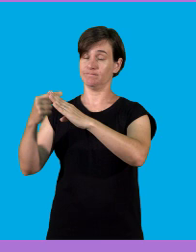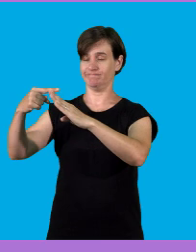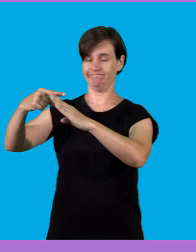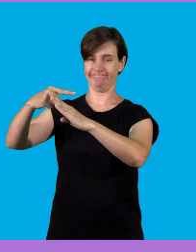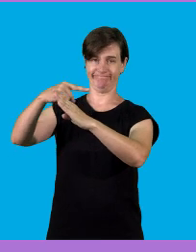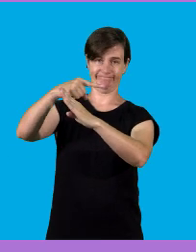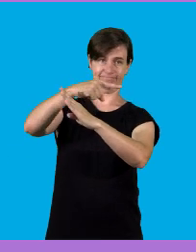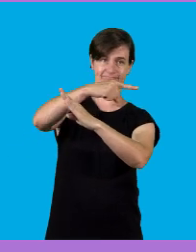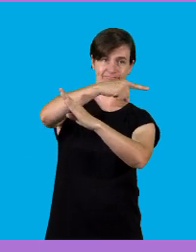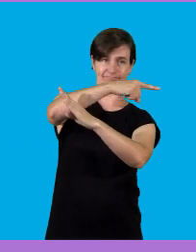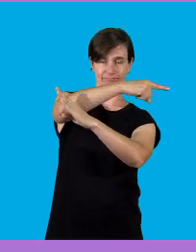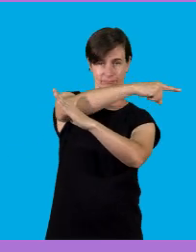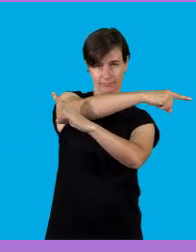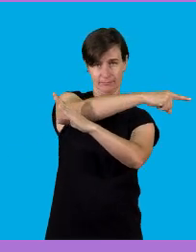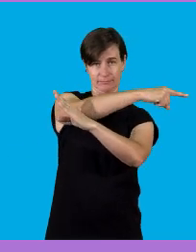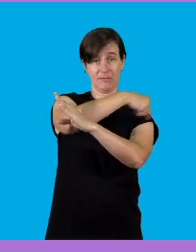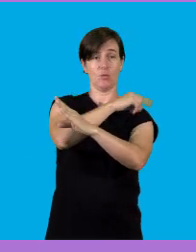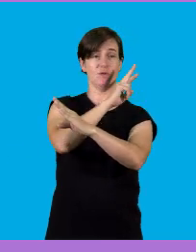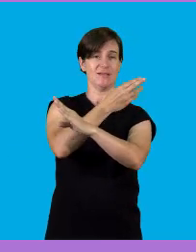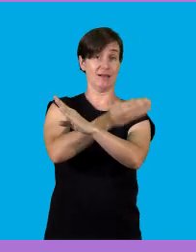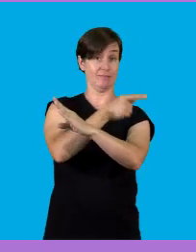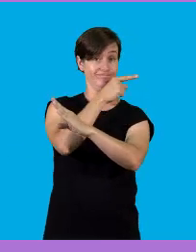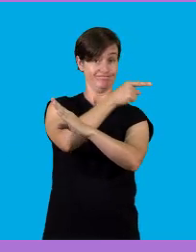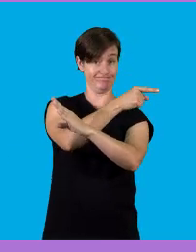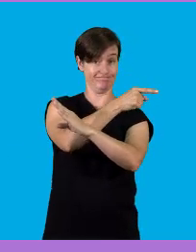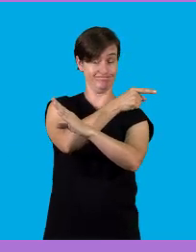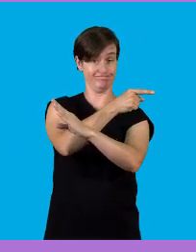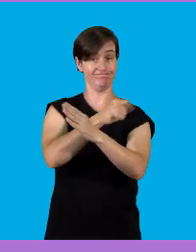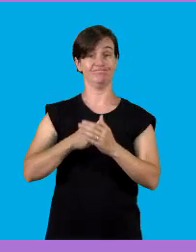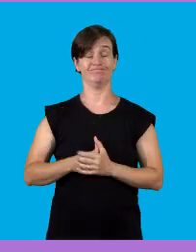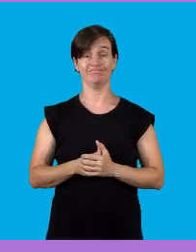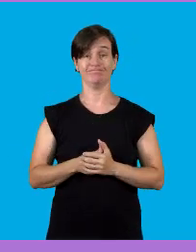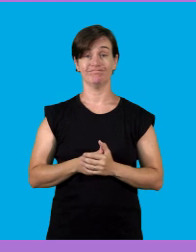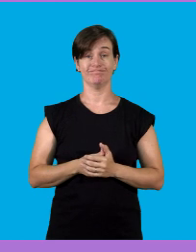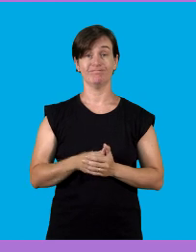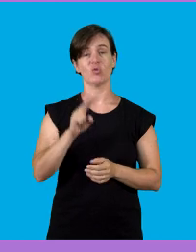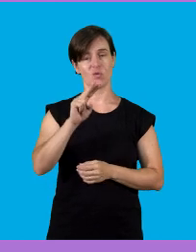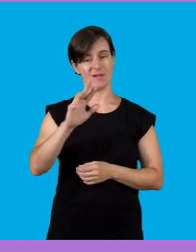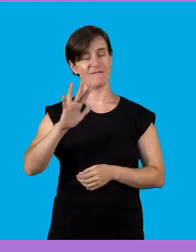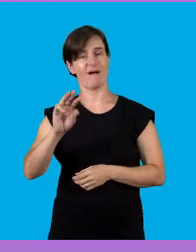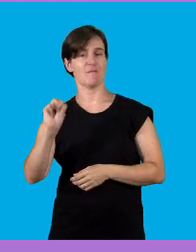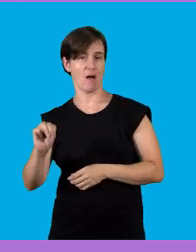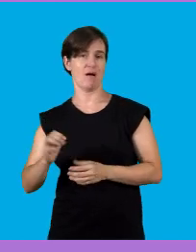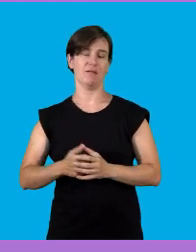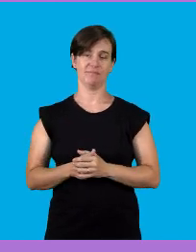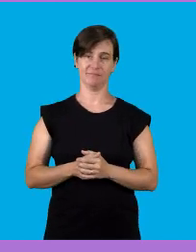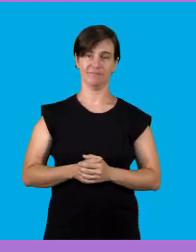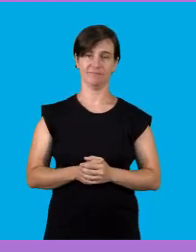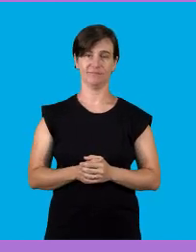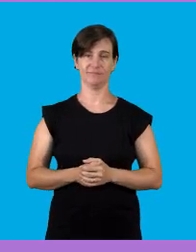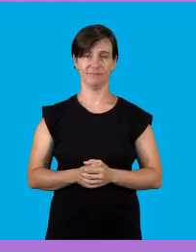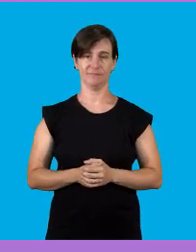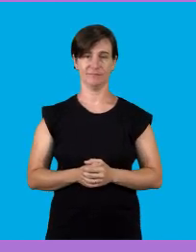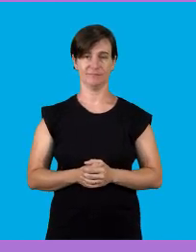now? I'll move all the way to this side. Right? So therefore, that will give us